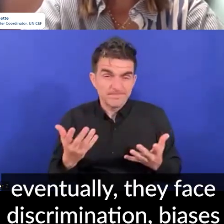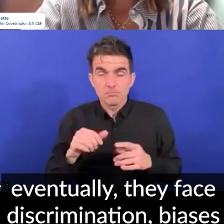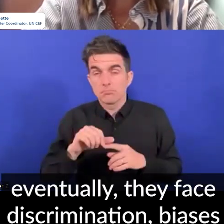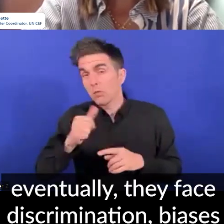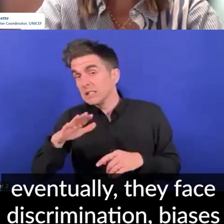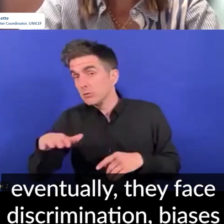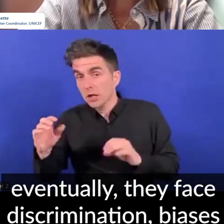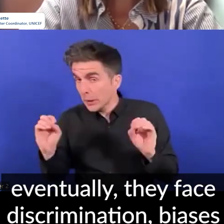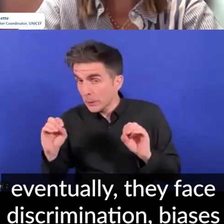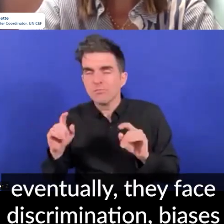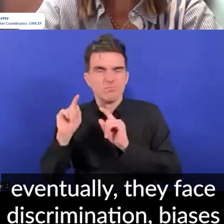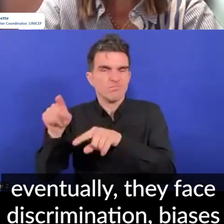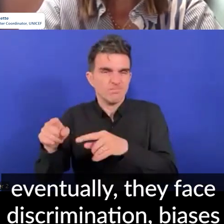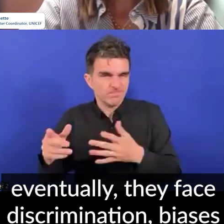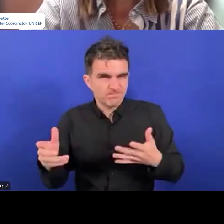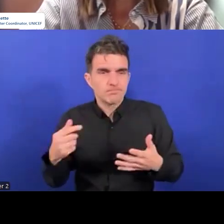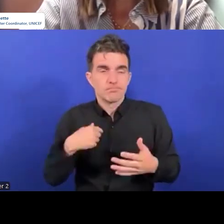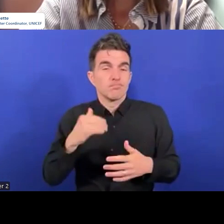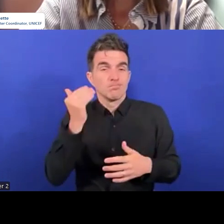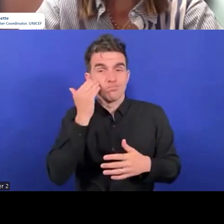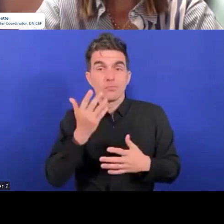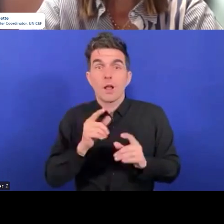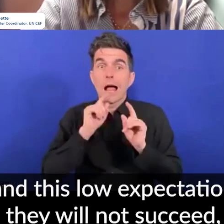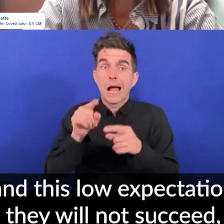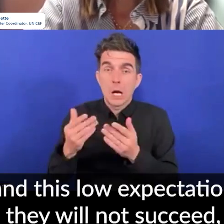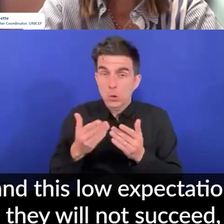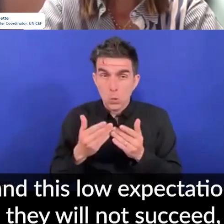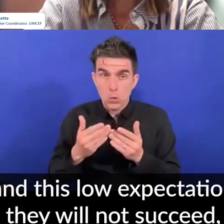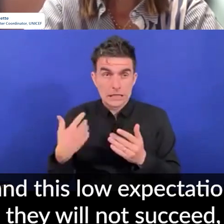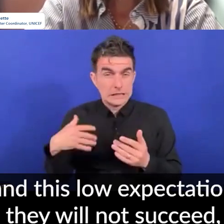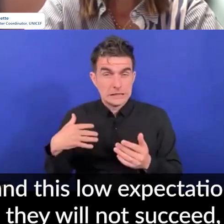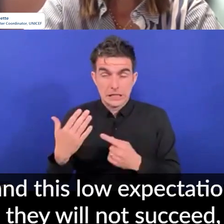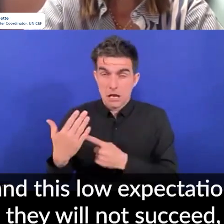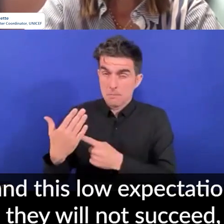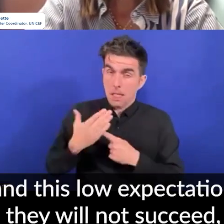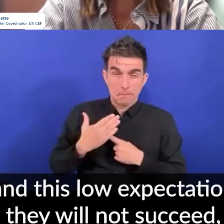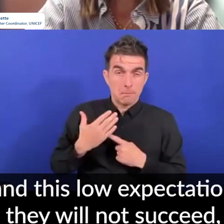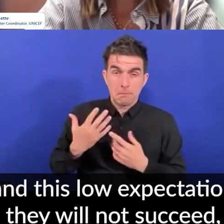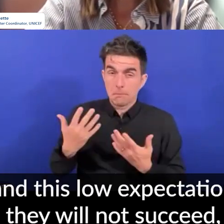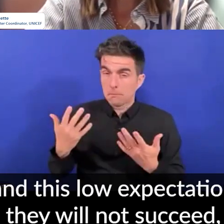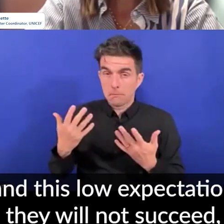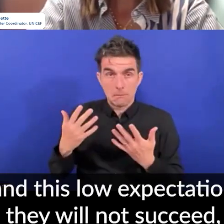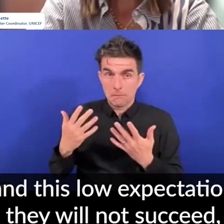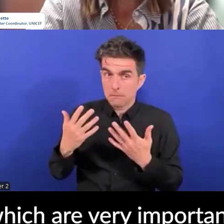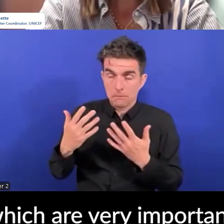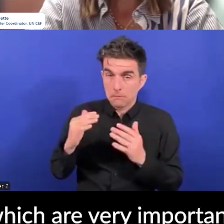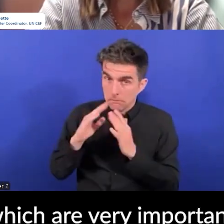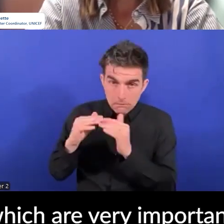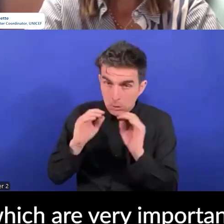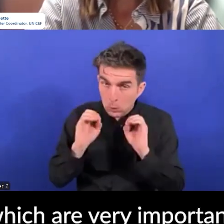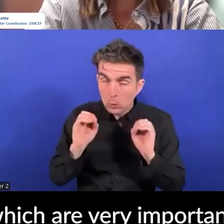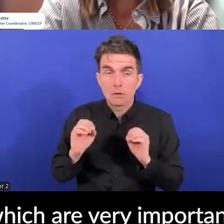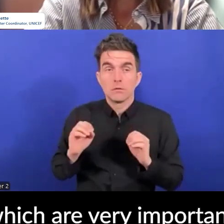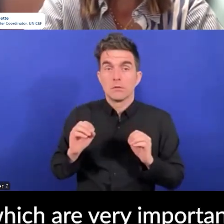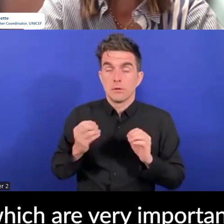face discrimination, biases, and these low expectations, they will not succeed, which are